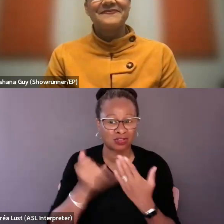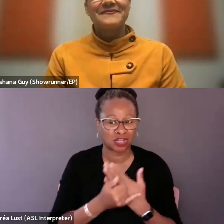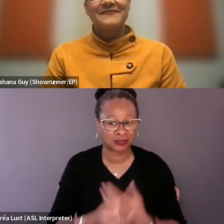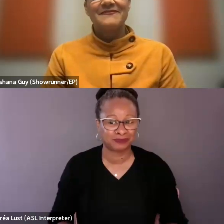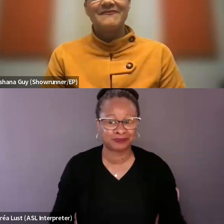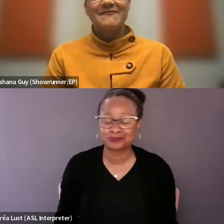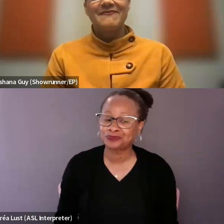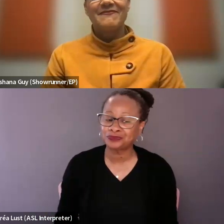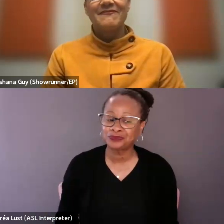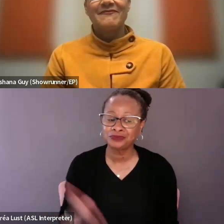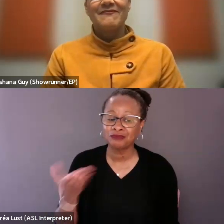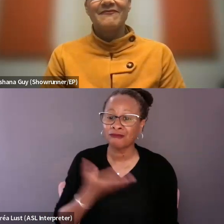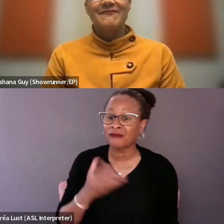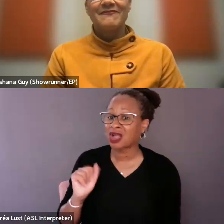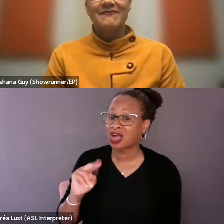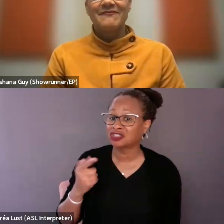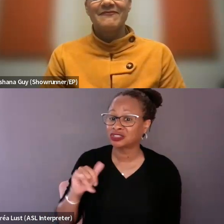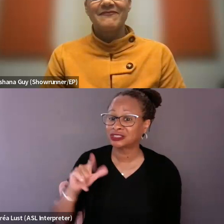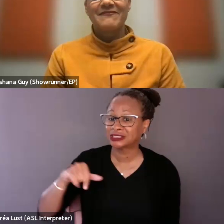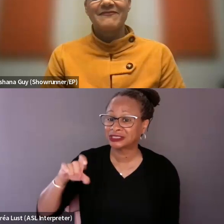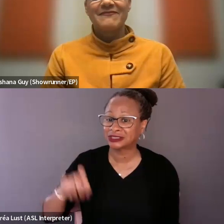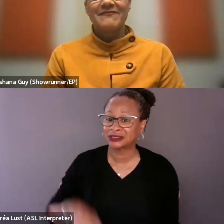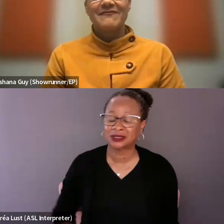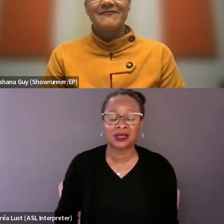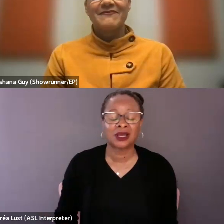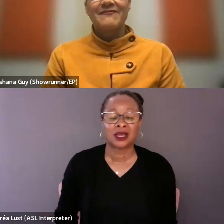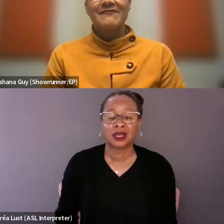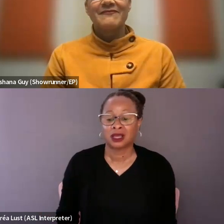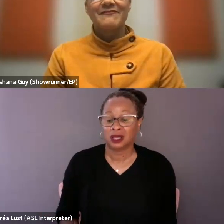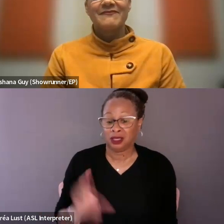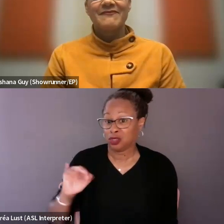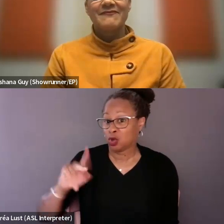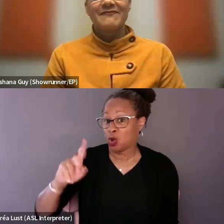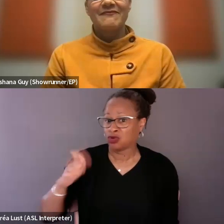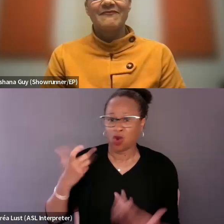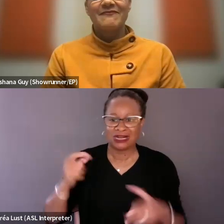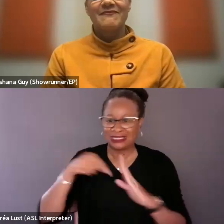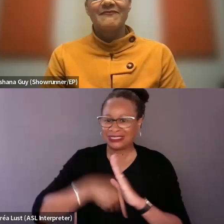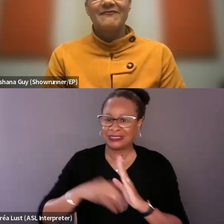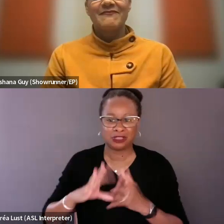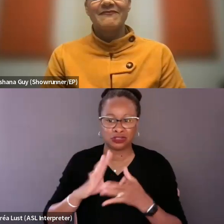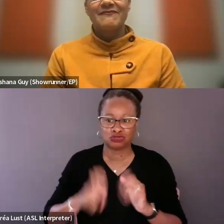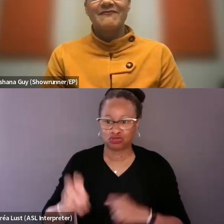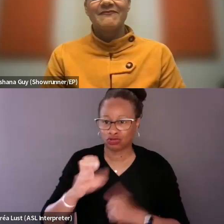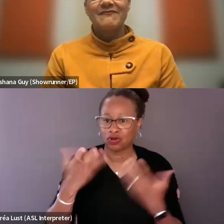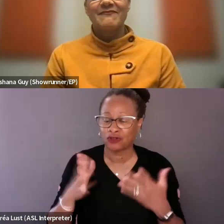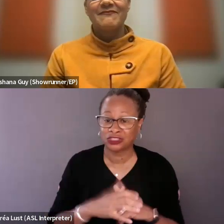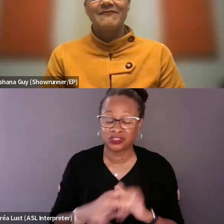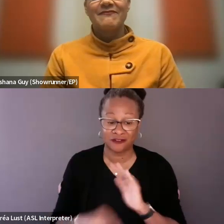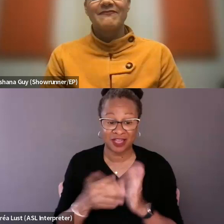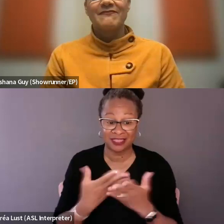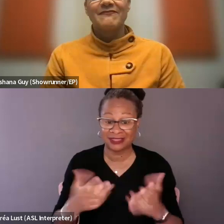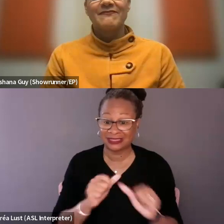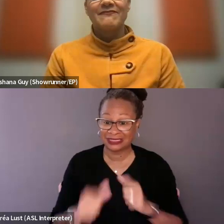you had obviously, Nicole, been so deep into this journey already, did you find that things still surprised